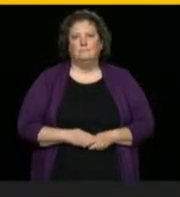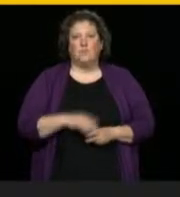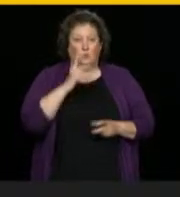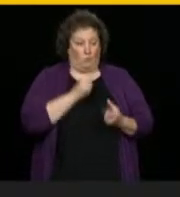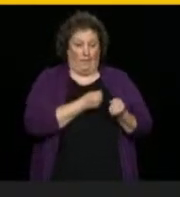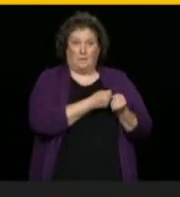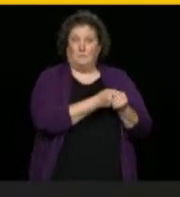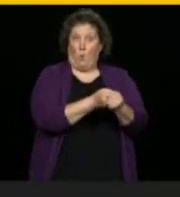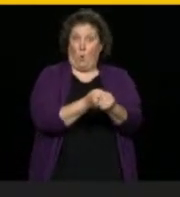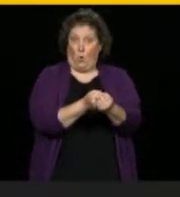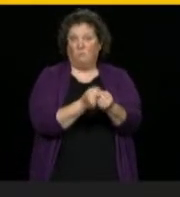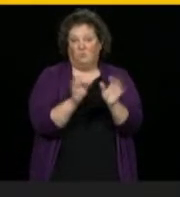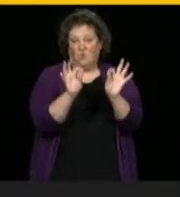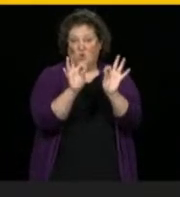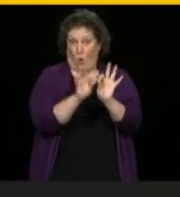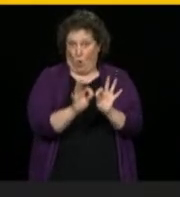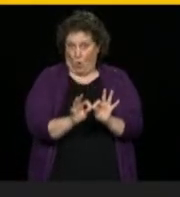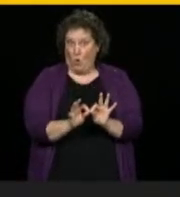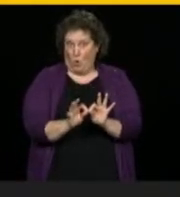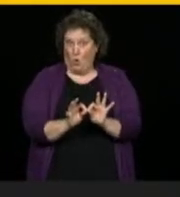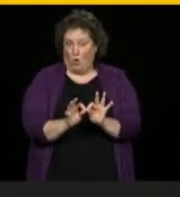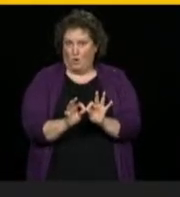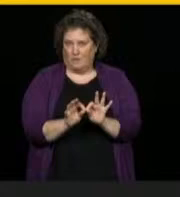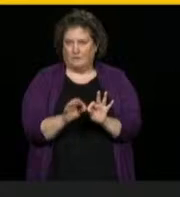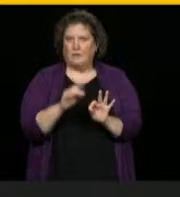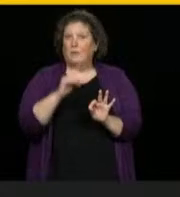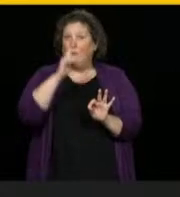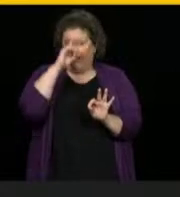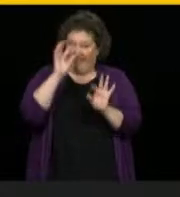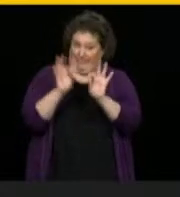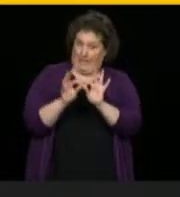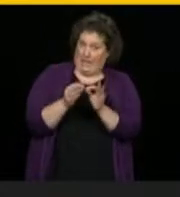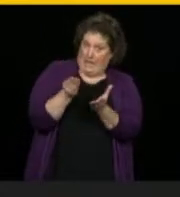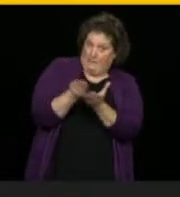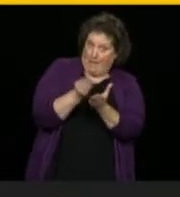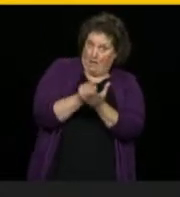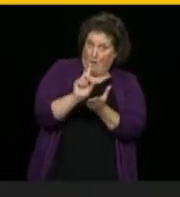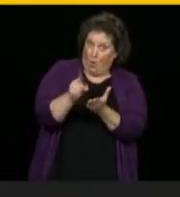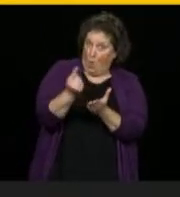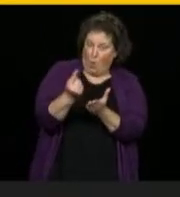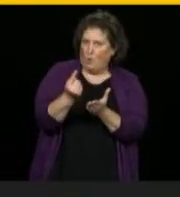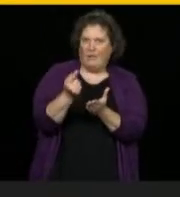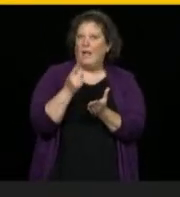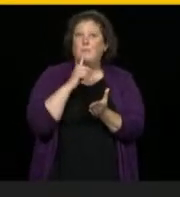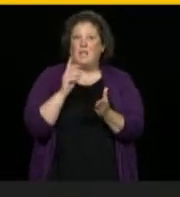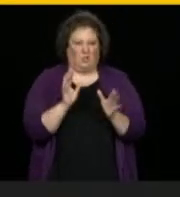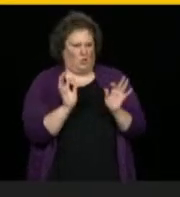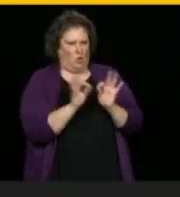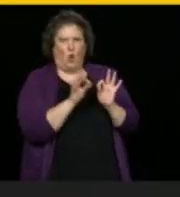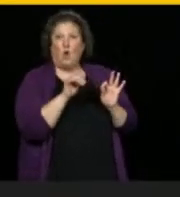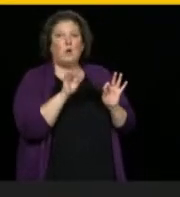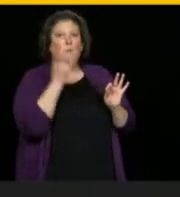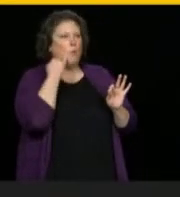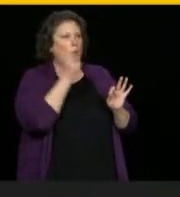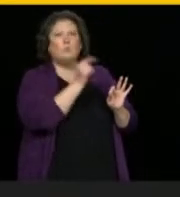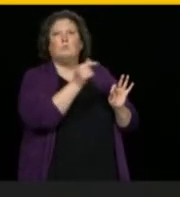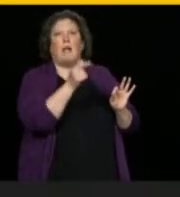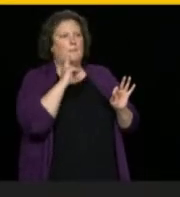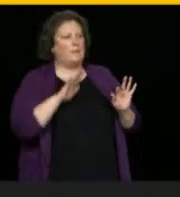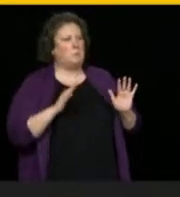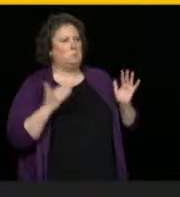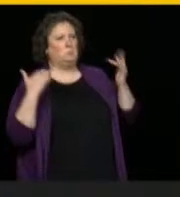forget that the cost of doing nothing would have been far more to both our health care and